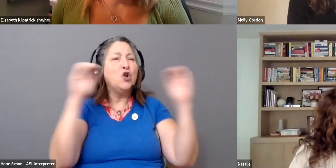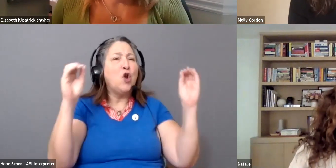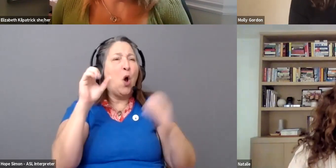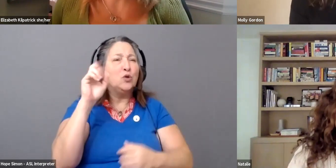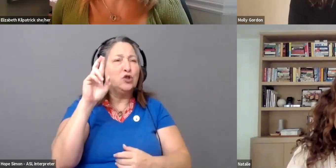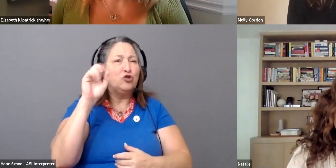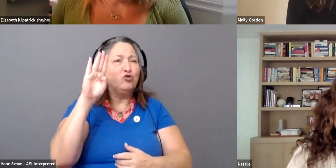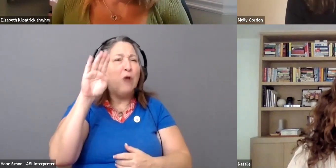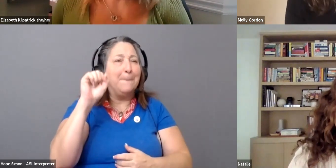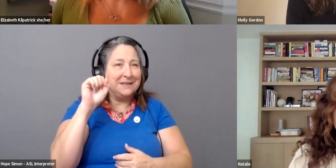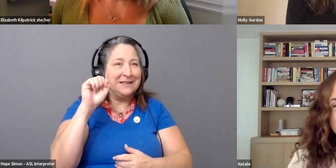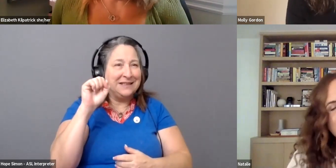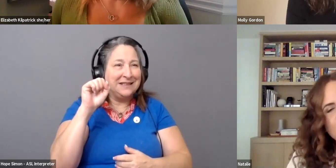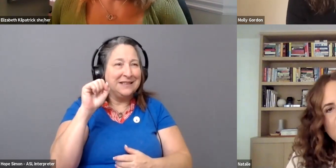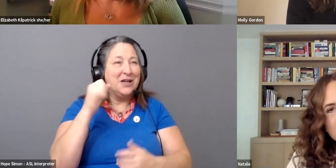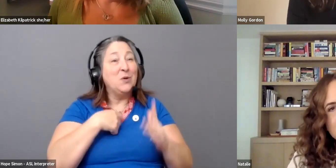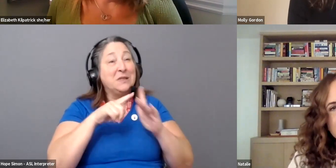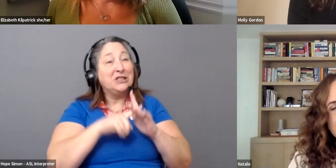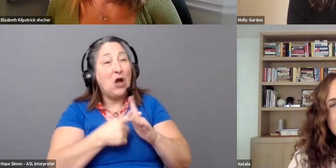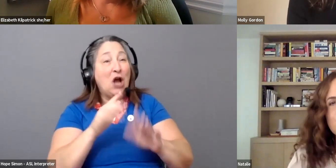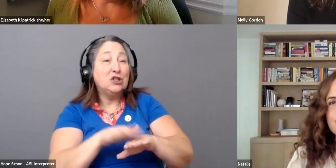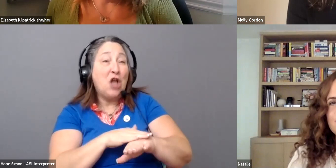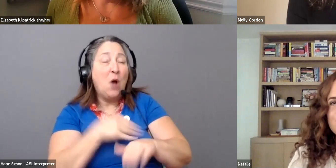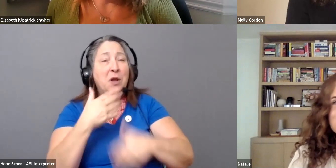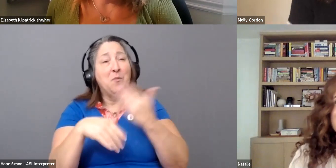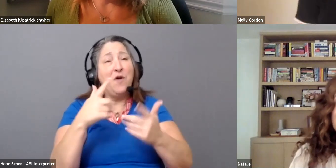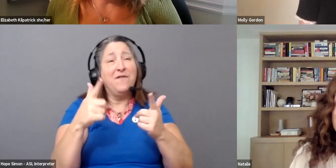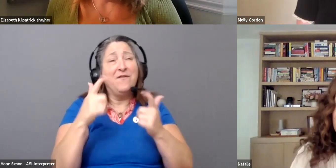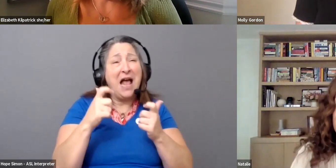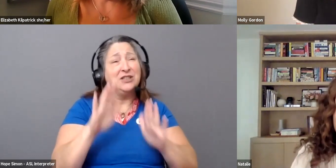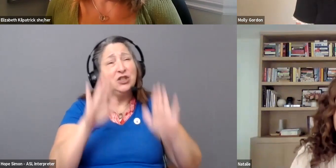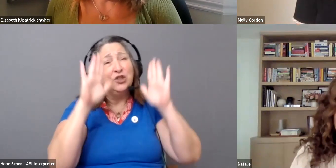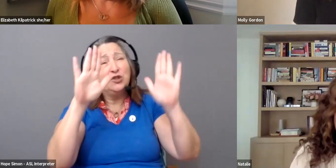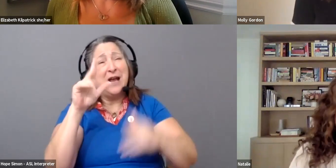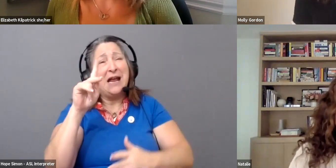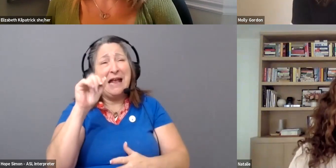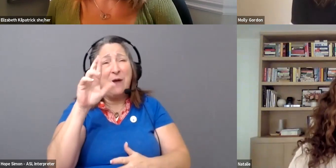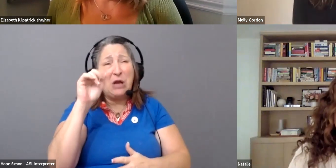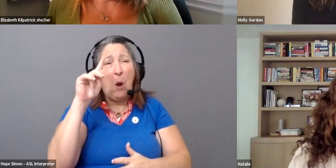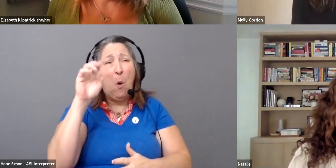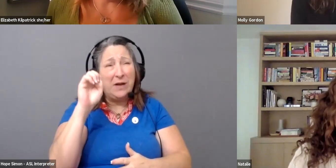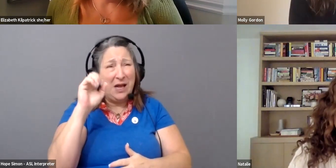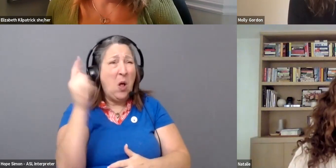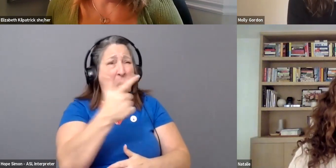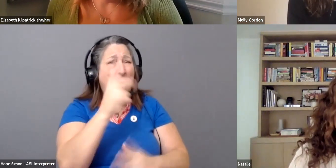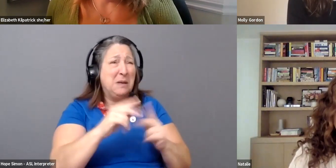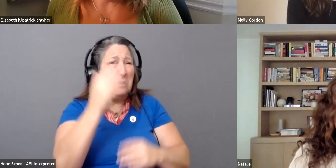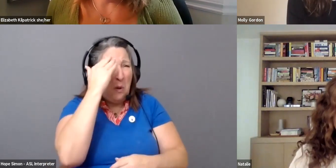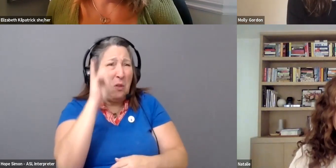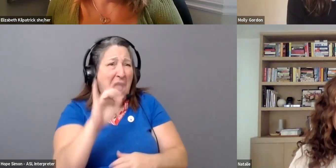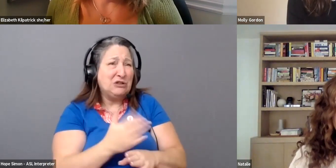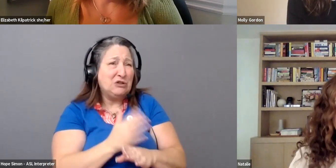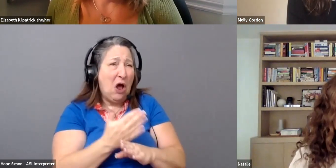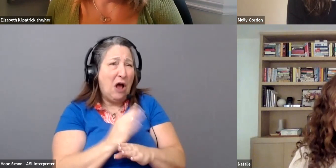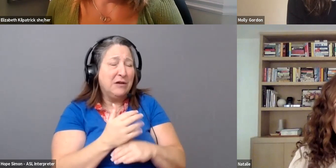that. Like, we start slow, we move fast. It's like a great karaoke song. Everyone knows it. But I think like the canon, I think you